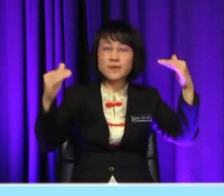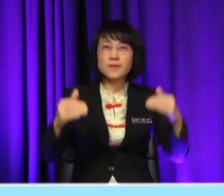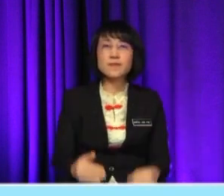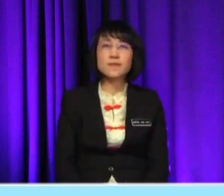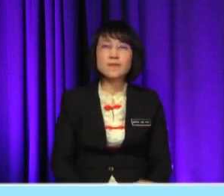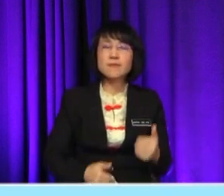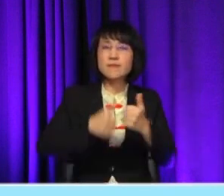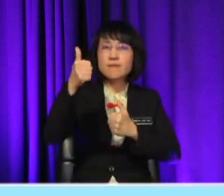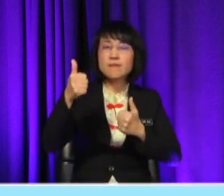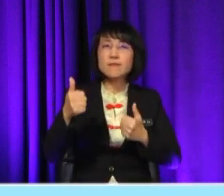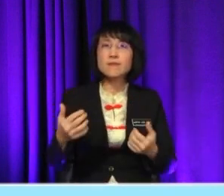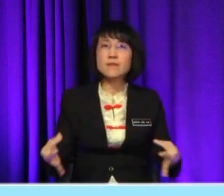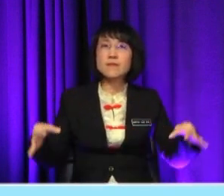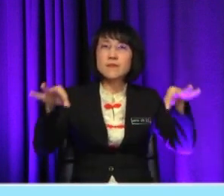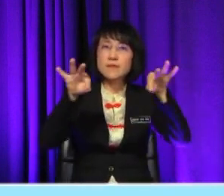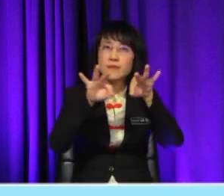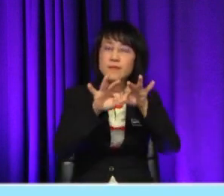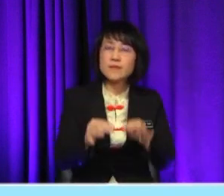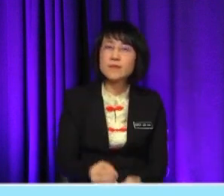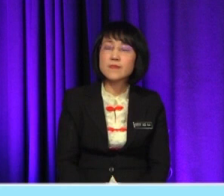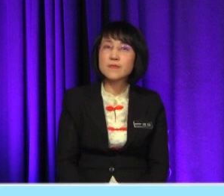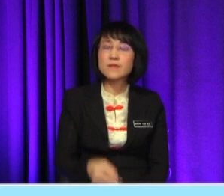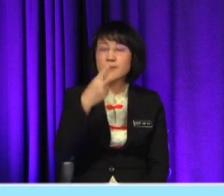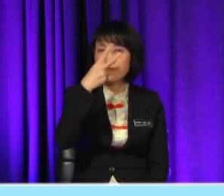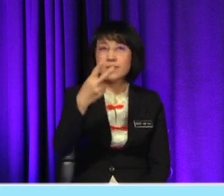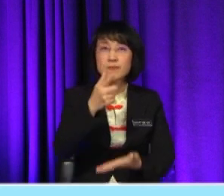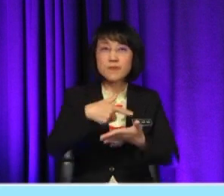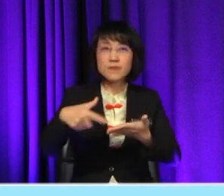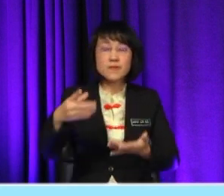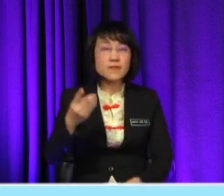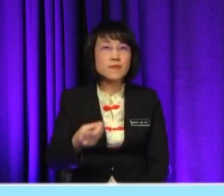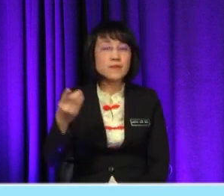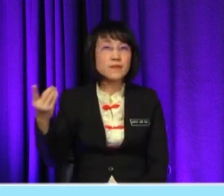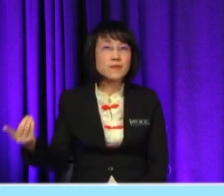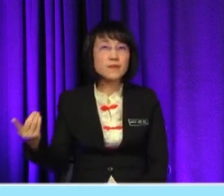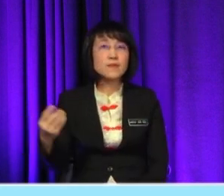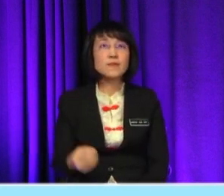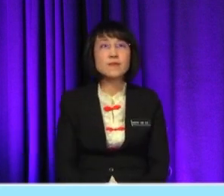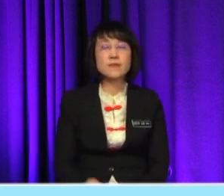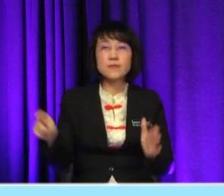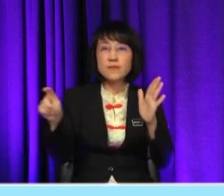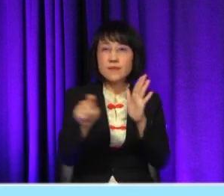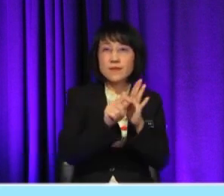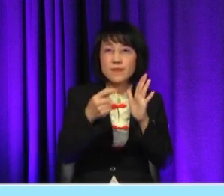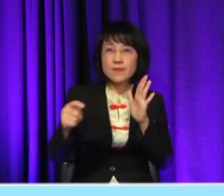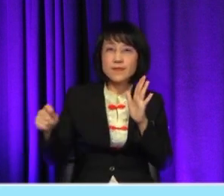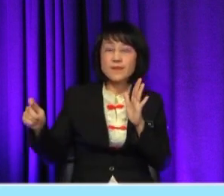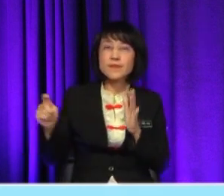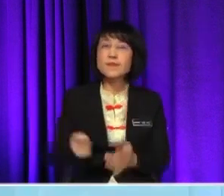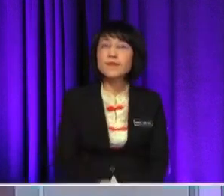way is through looking at the lit devices or literary devices as well as tone.